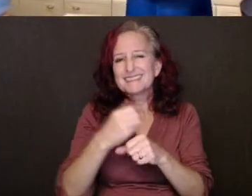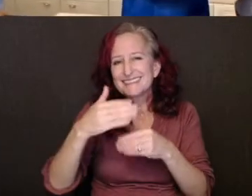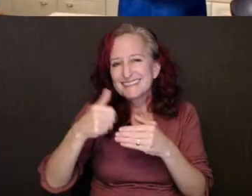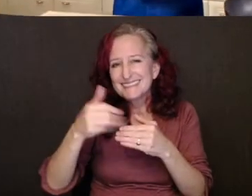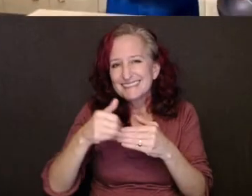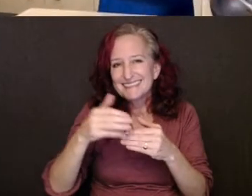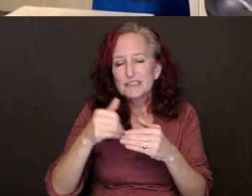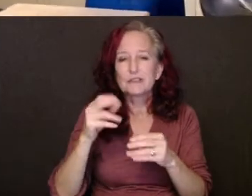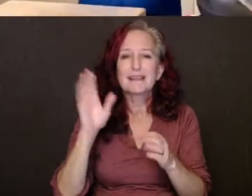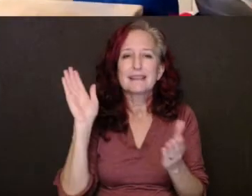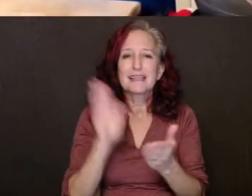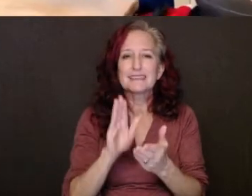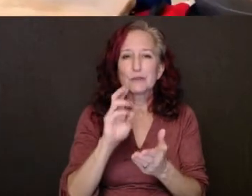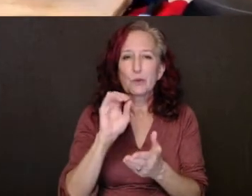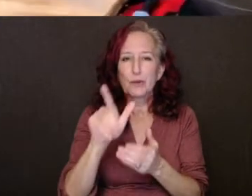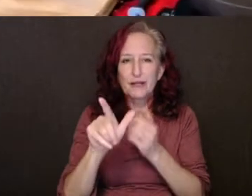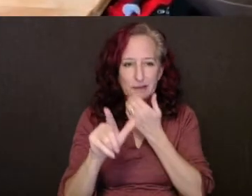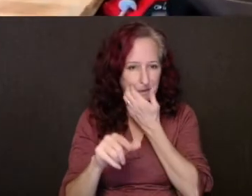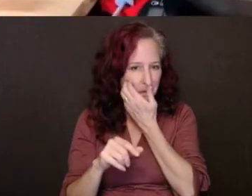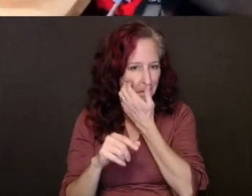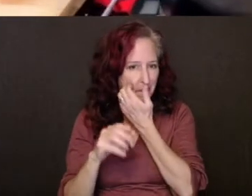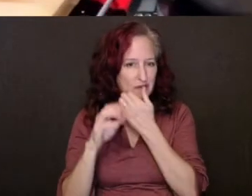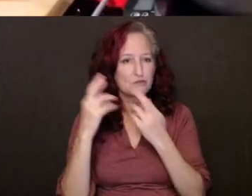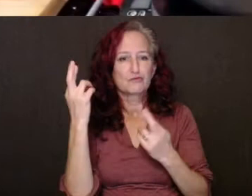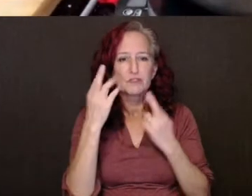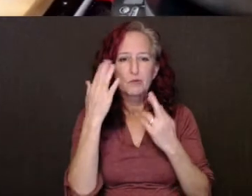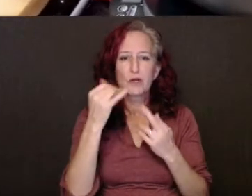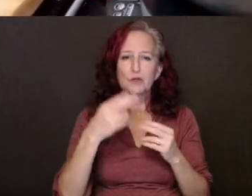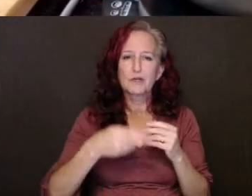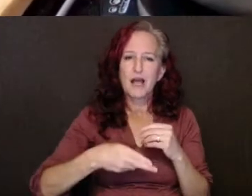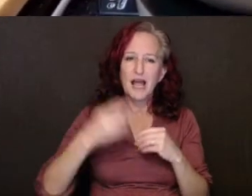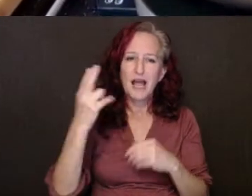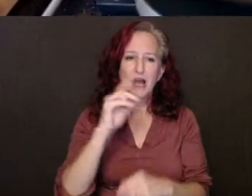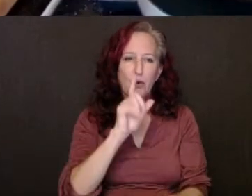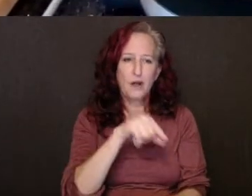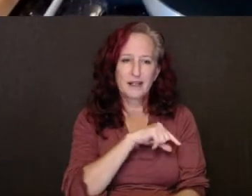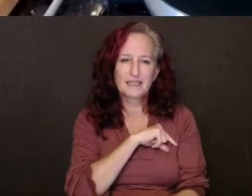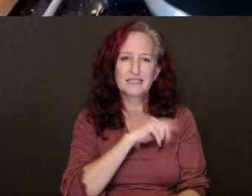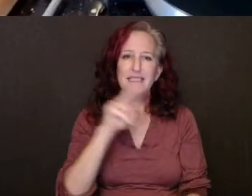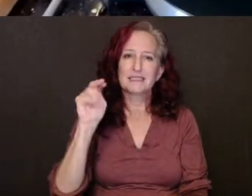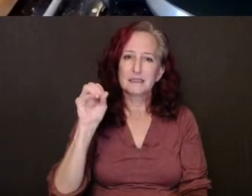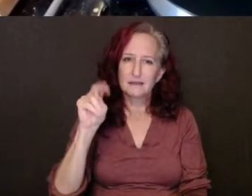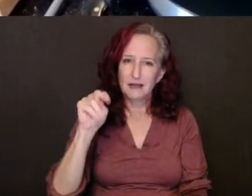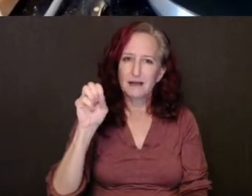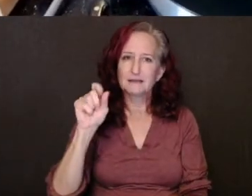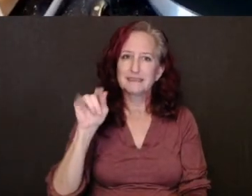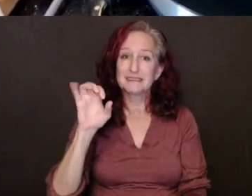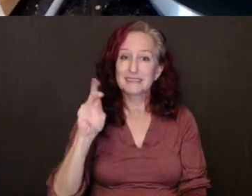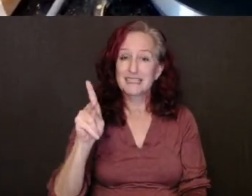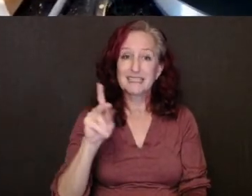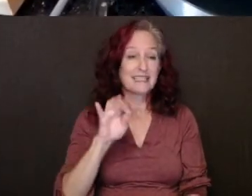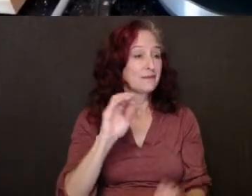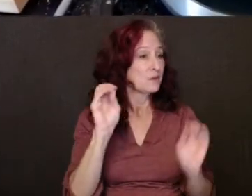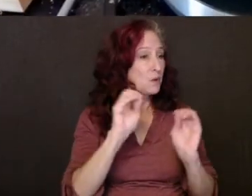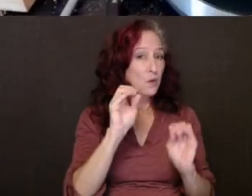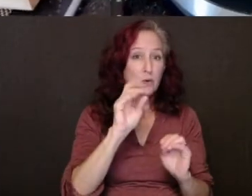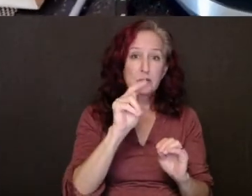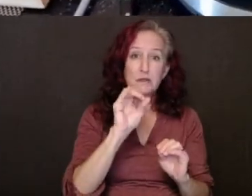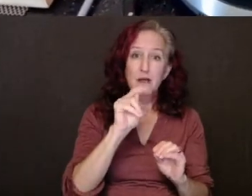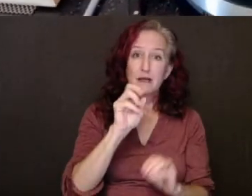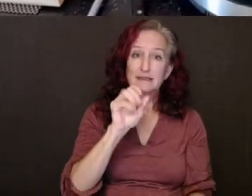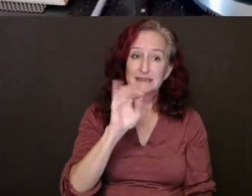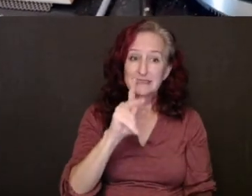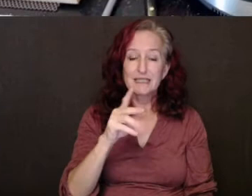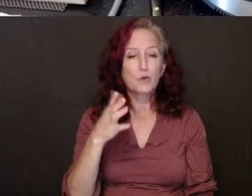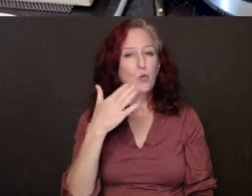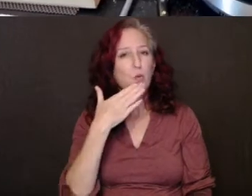you making noodle pancake. But if you have a nice, well-seasoned cast iron pan